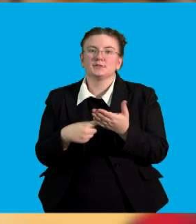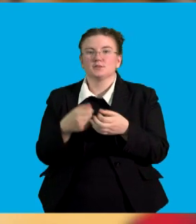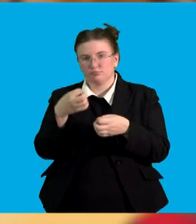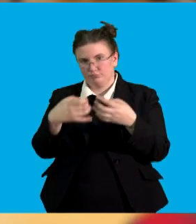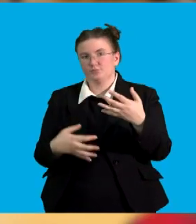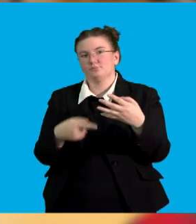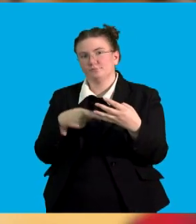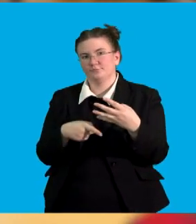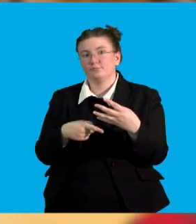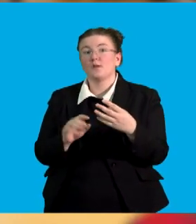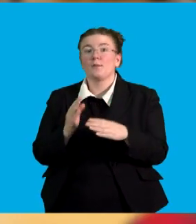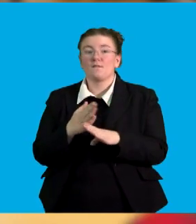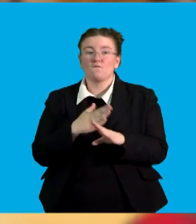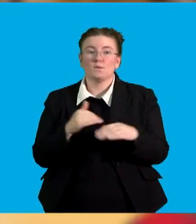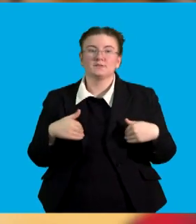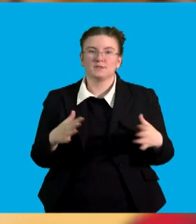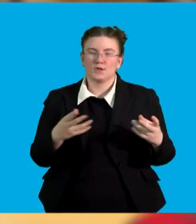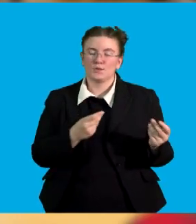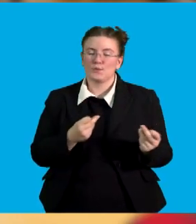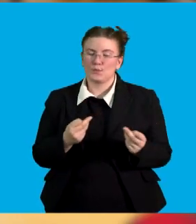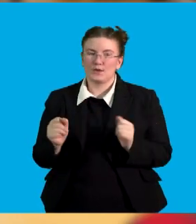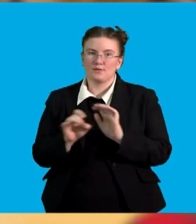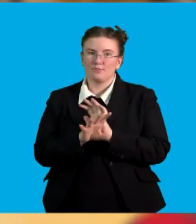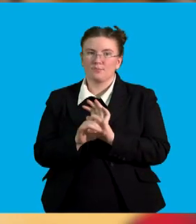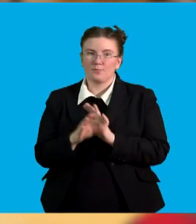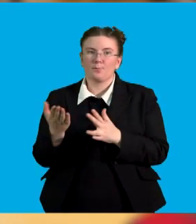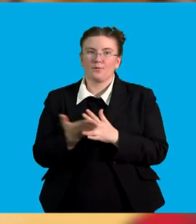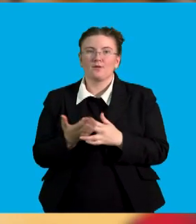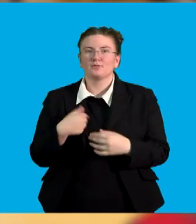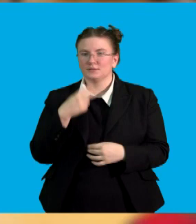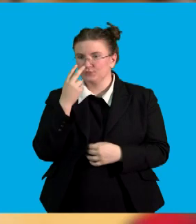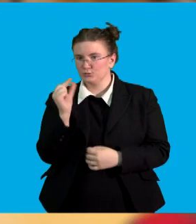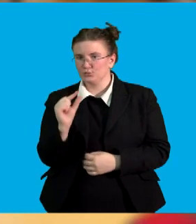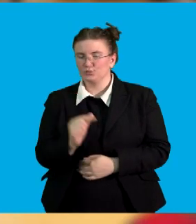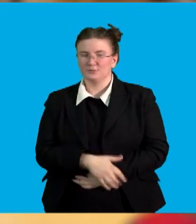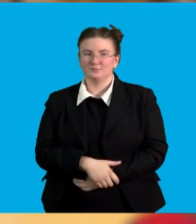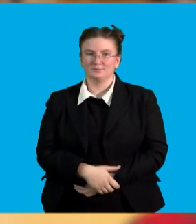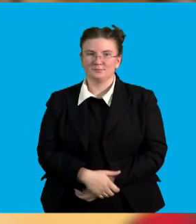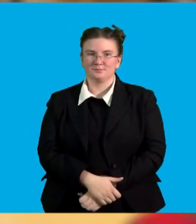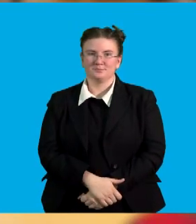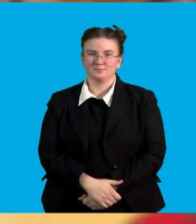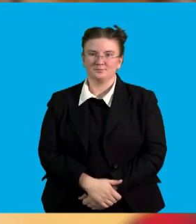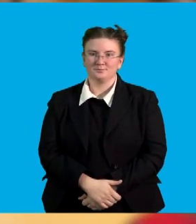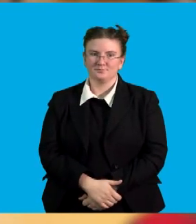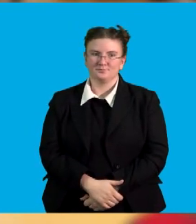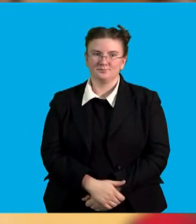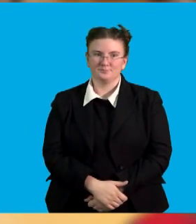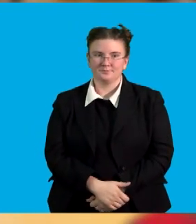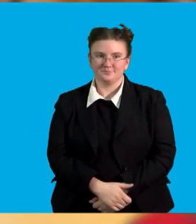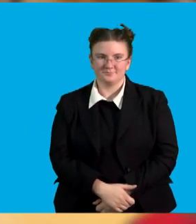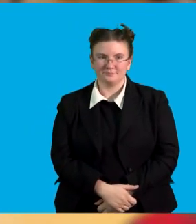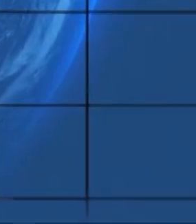and volume. So before we start with our first concept, we're just going to quickly take an ad break, and I'll see you just after this.